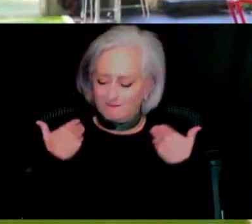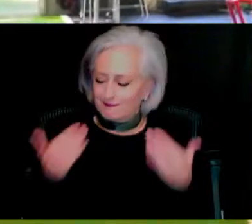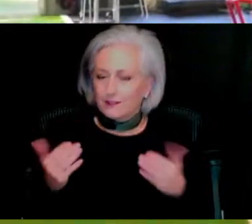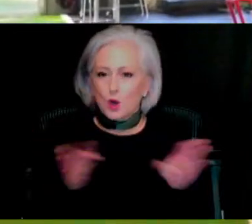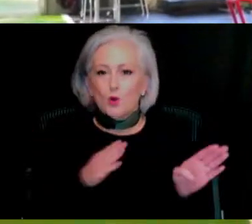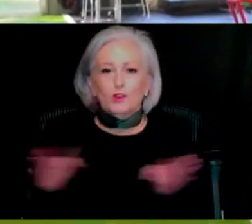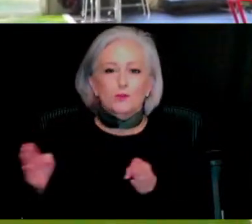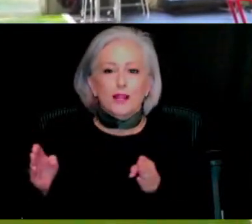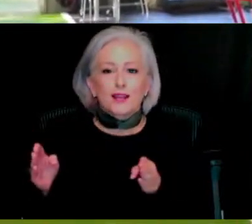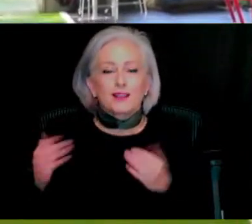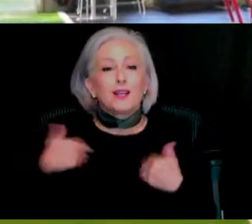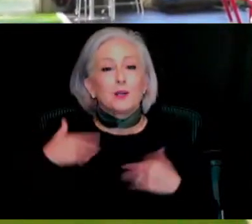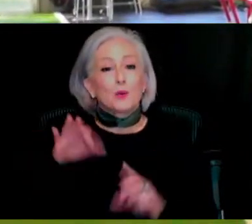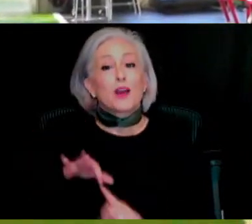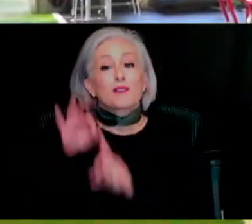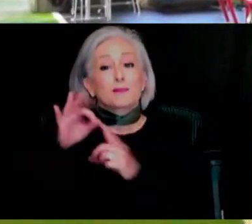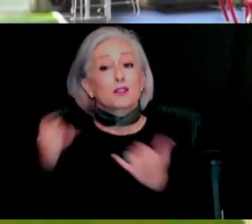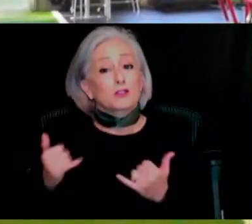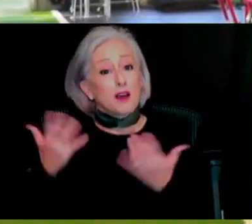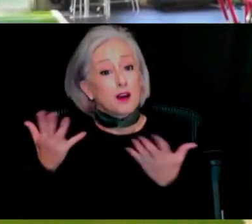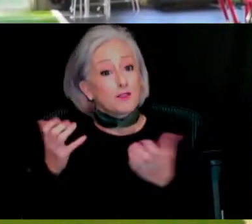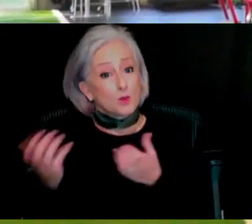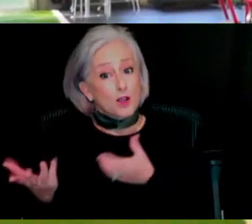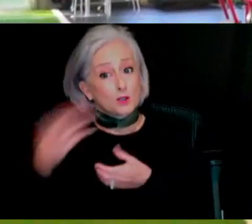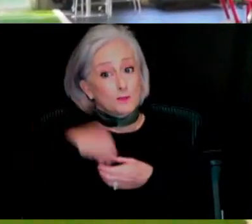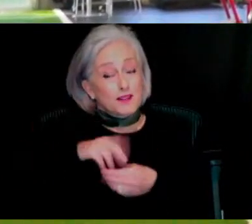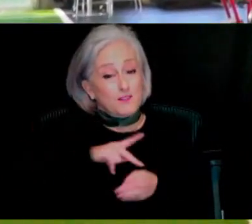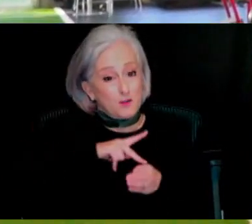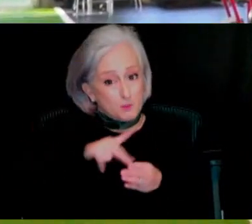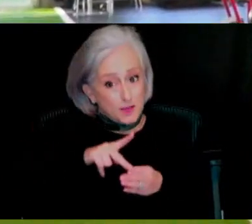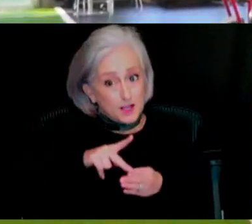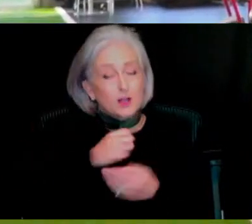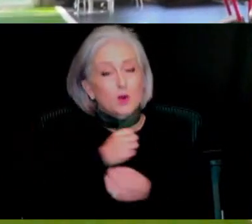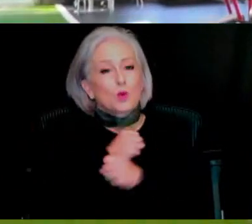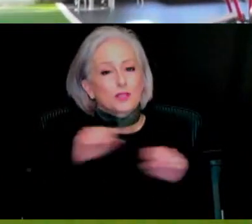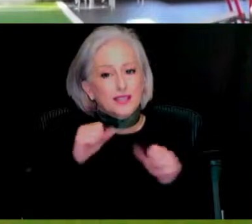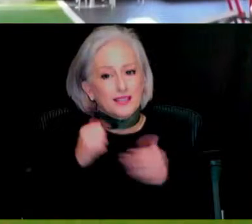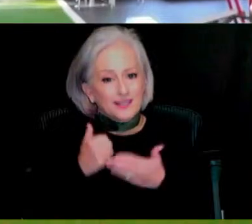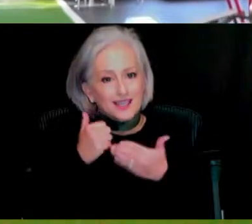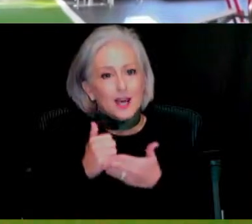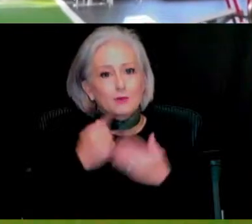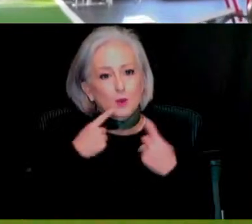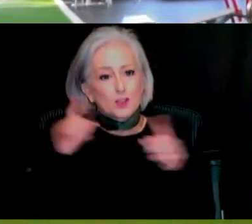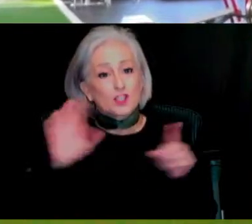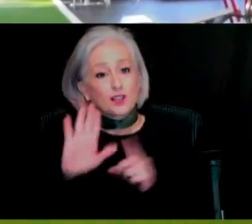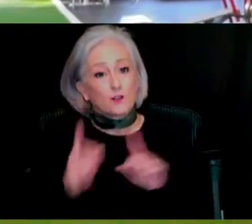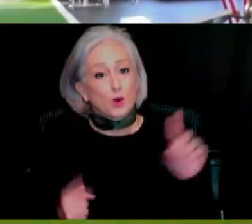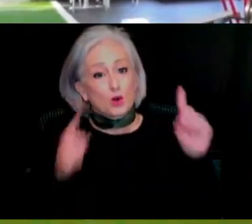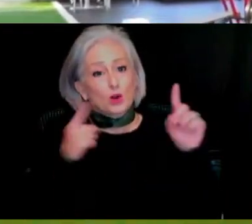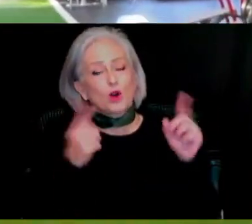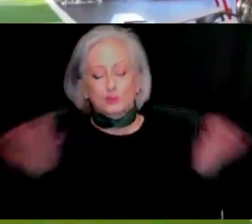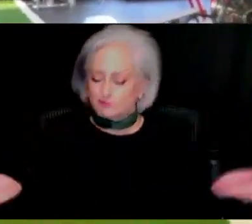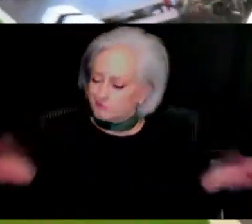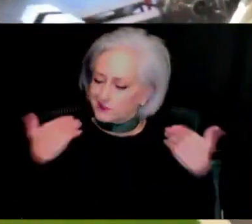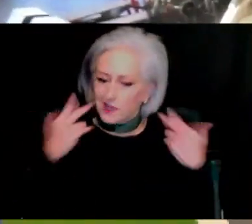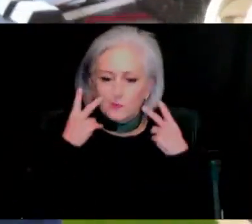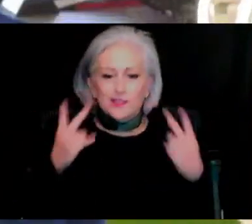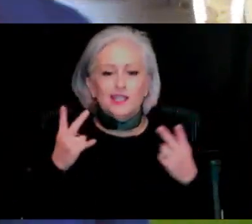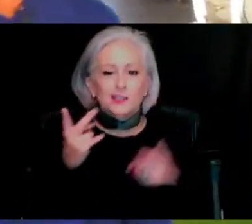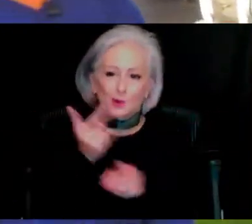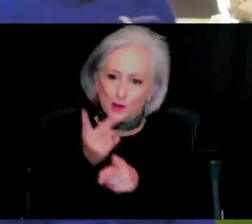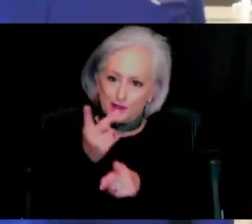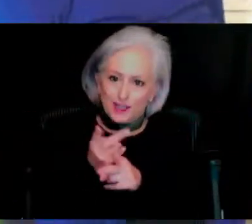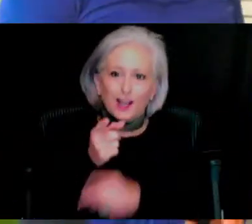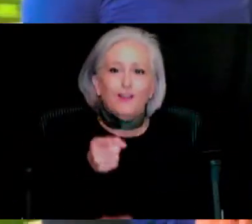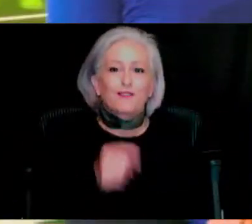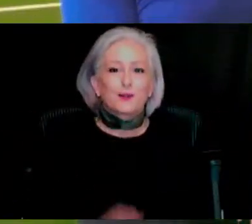on. If you want to be with professionals that are going to safely help you get to those goals, come see us and we'll take great care of you. Never too